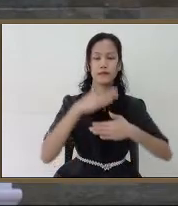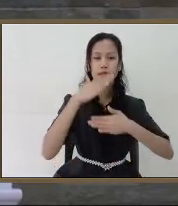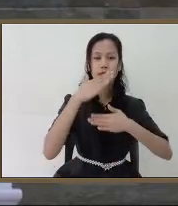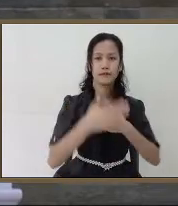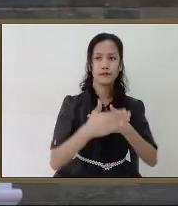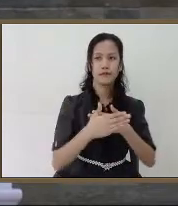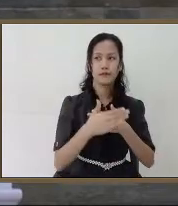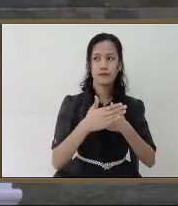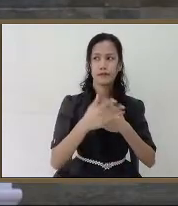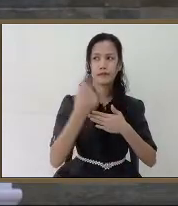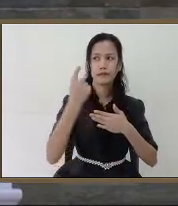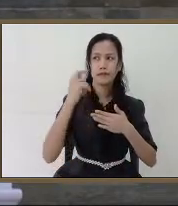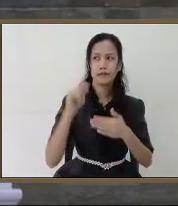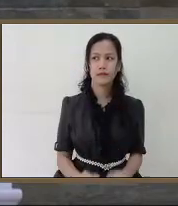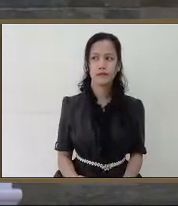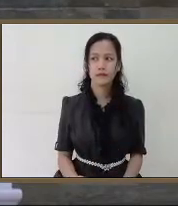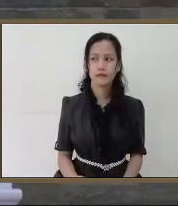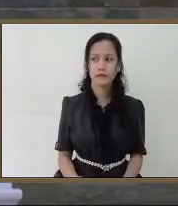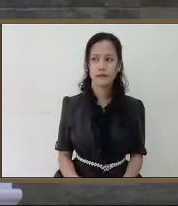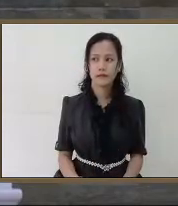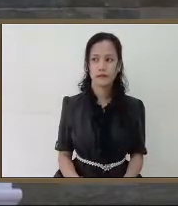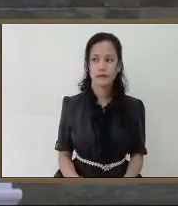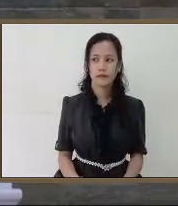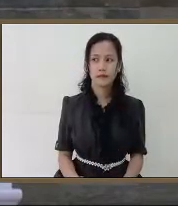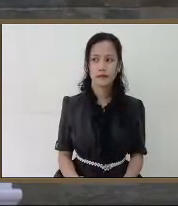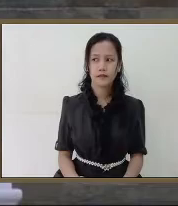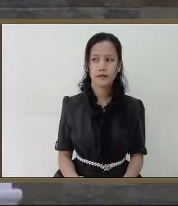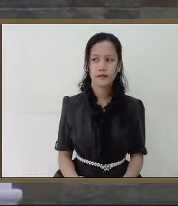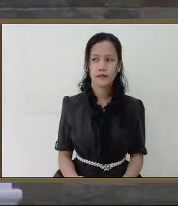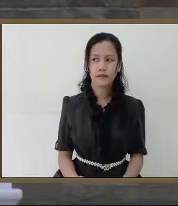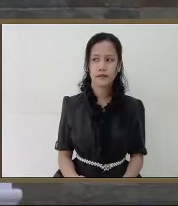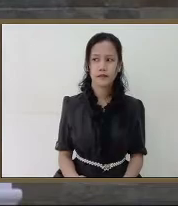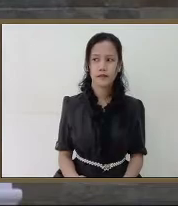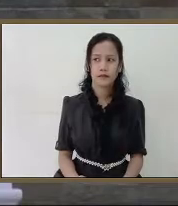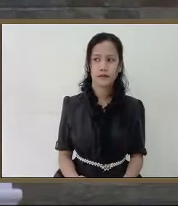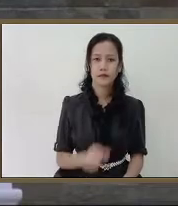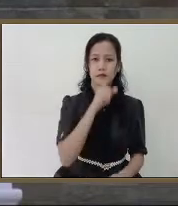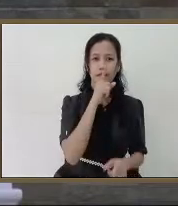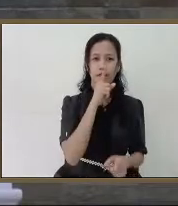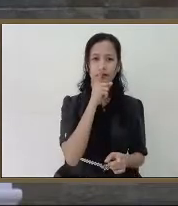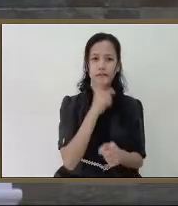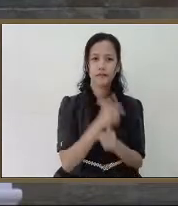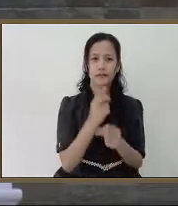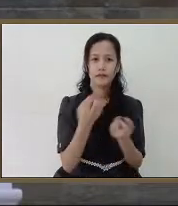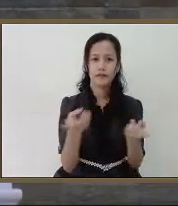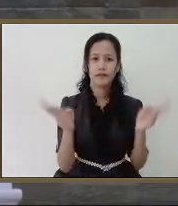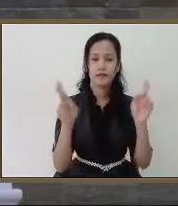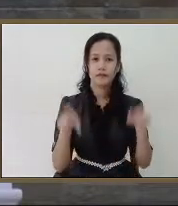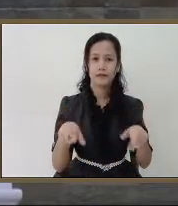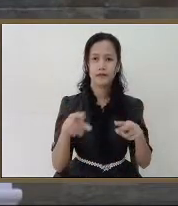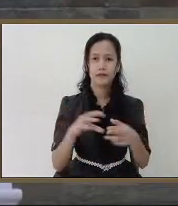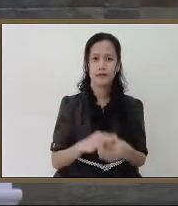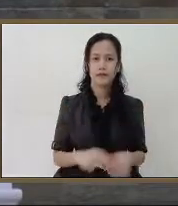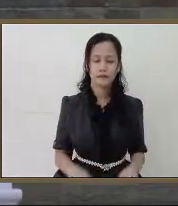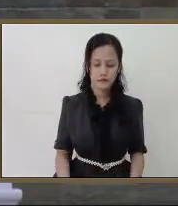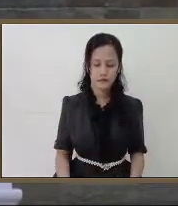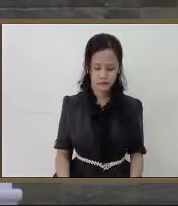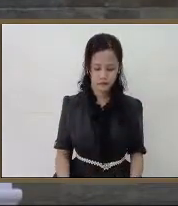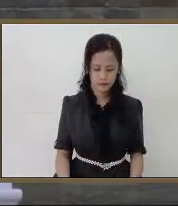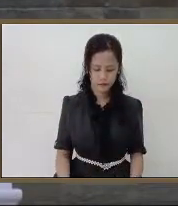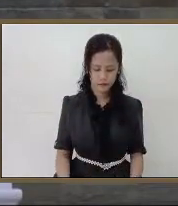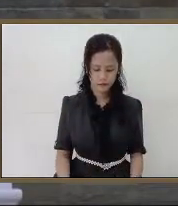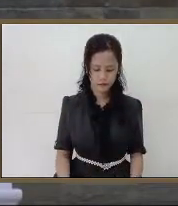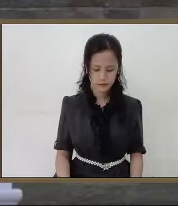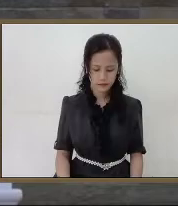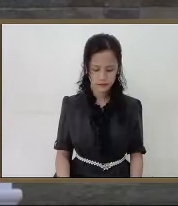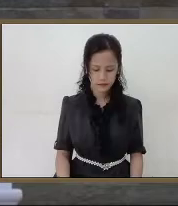yung resort. Okay? The true resort dun sa compromise. I spread out my hands to the Lord. Yan ang sabi po